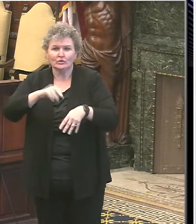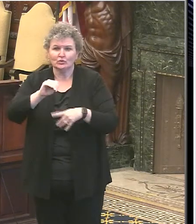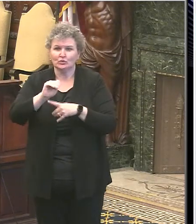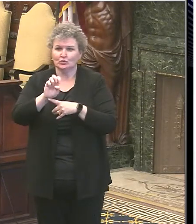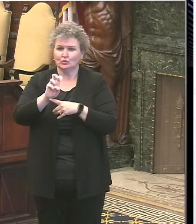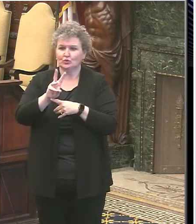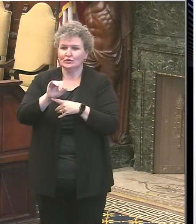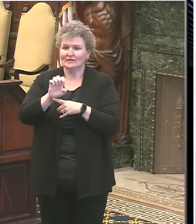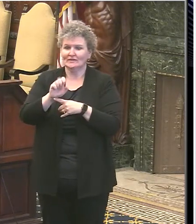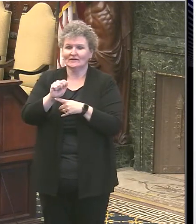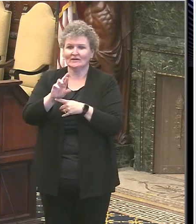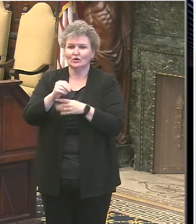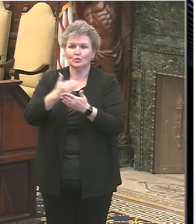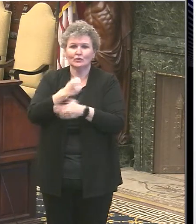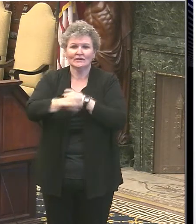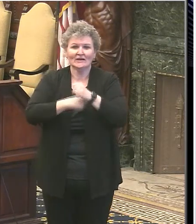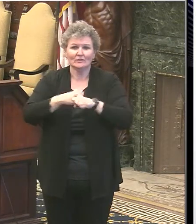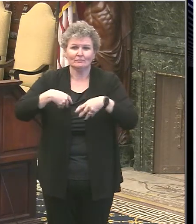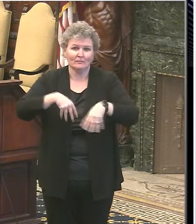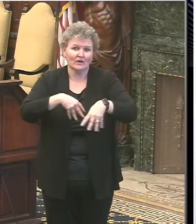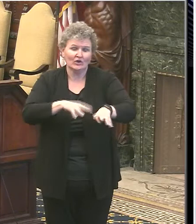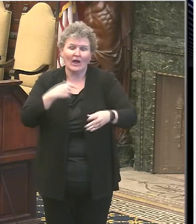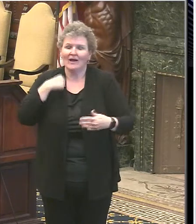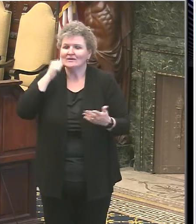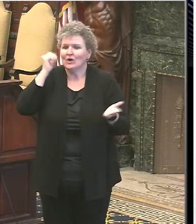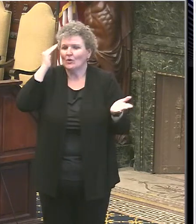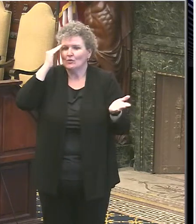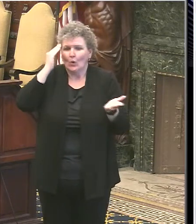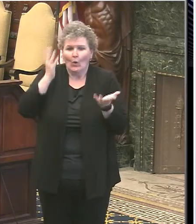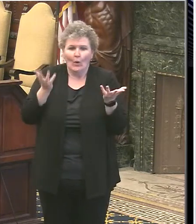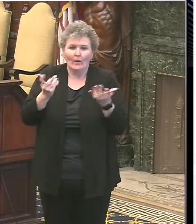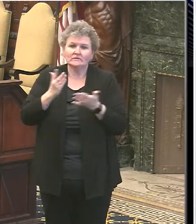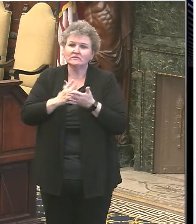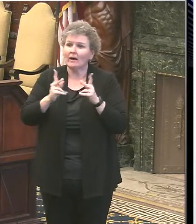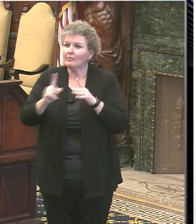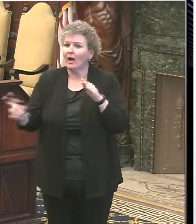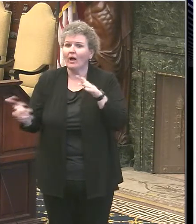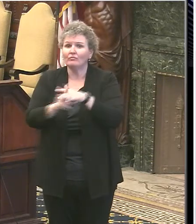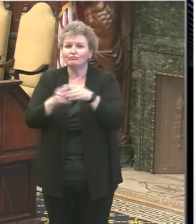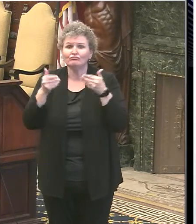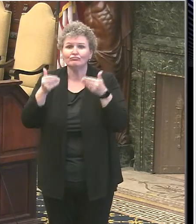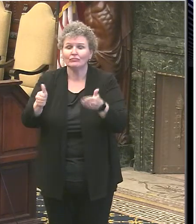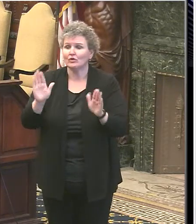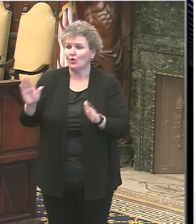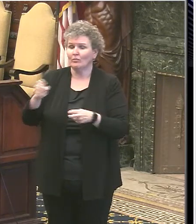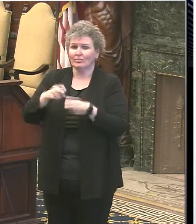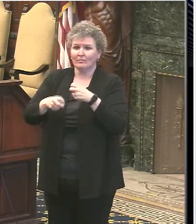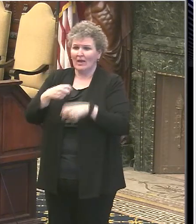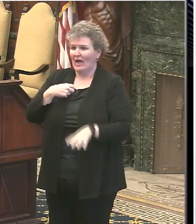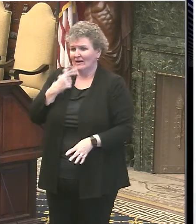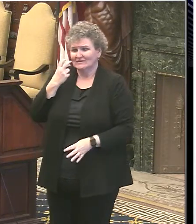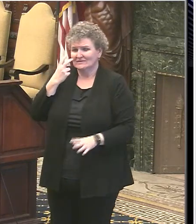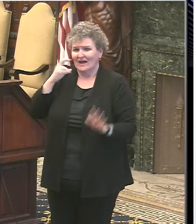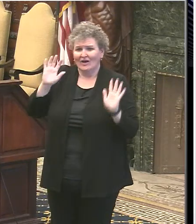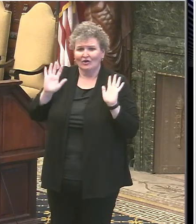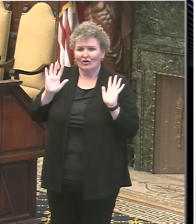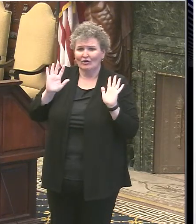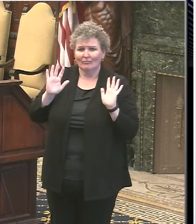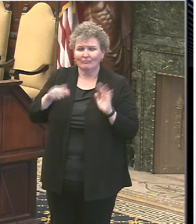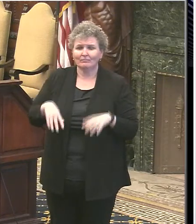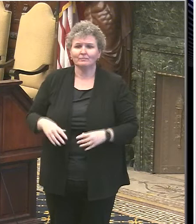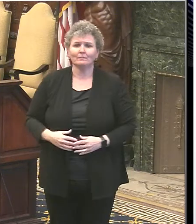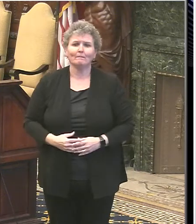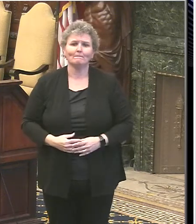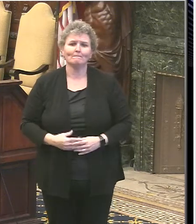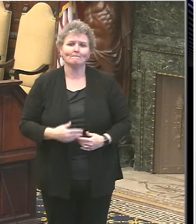prepared to go out, and you may have some stragglers, but I don't sense it's going to be a problem. And all right. Thank you, Sean. Thank you, Sean. We